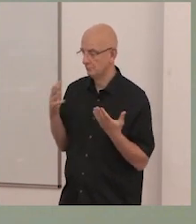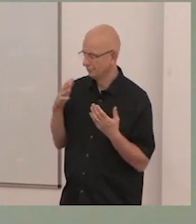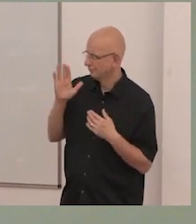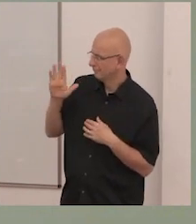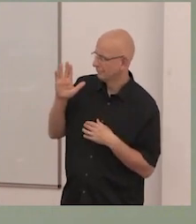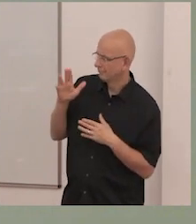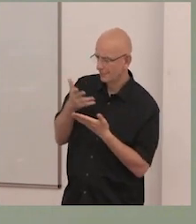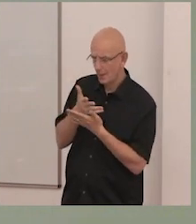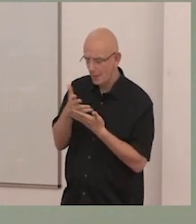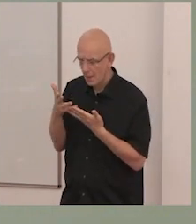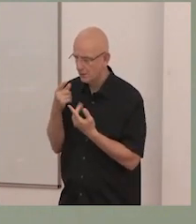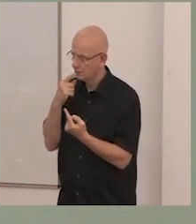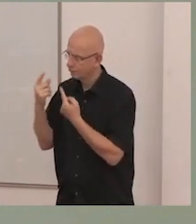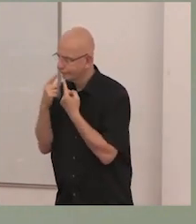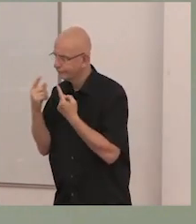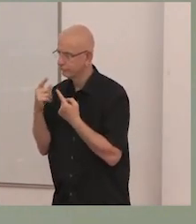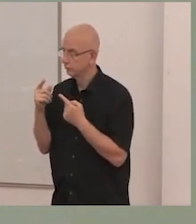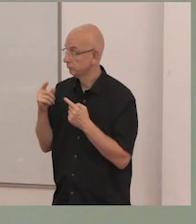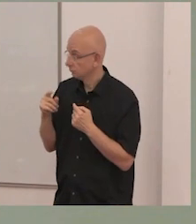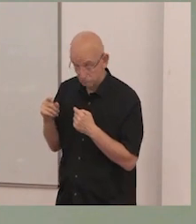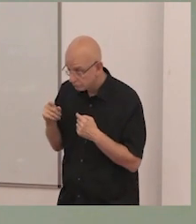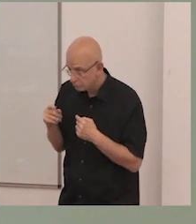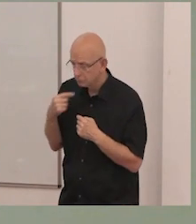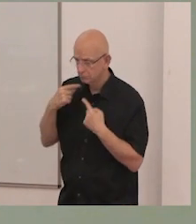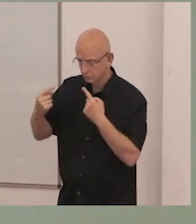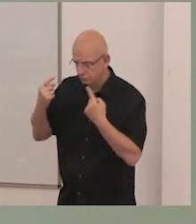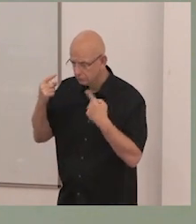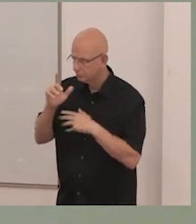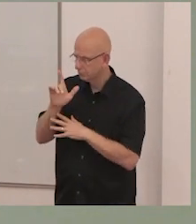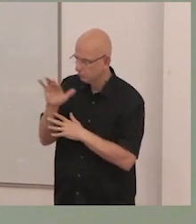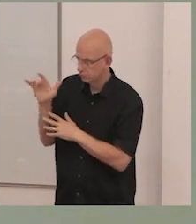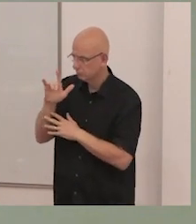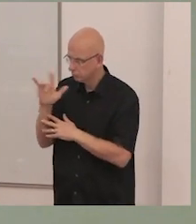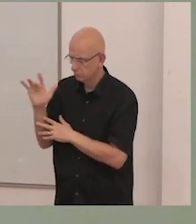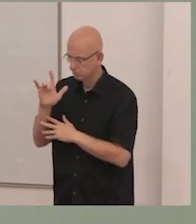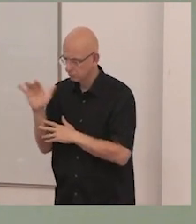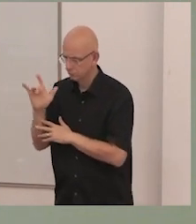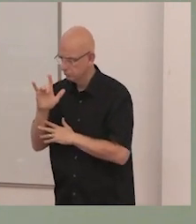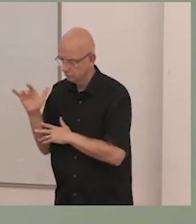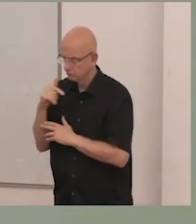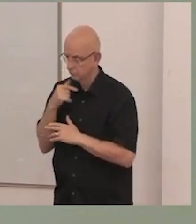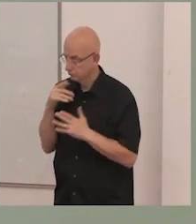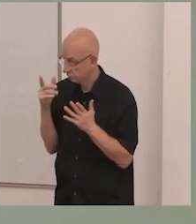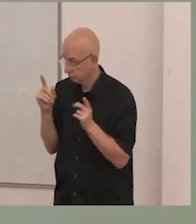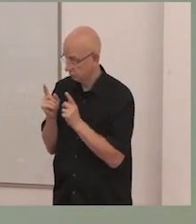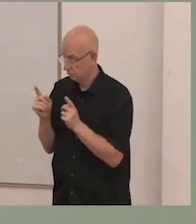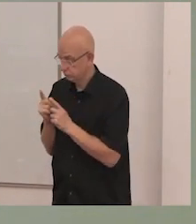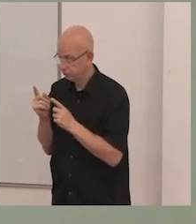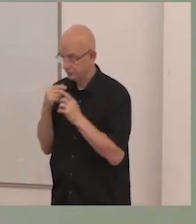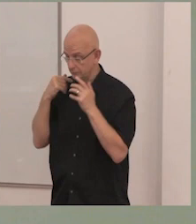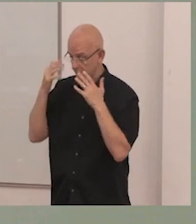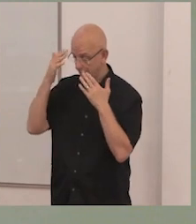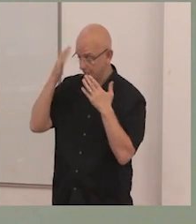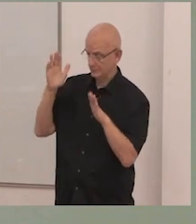very important not to be afraid to ask more experienced colleagues in the